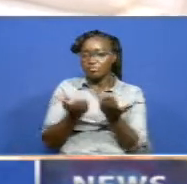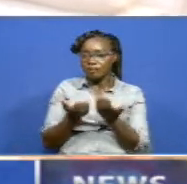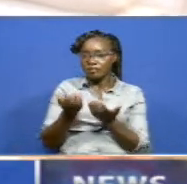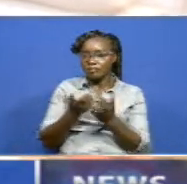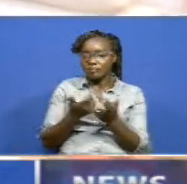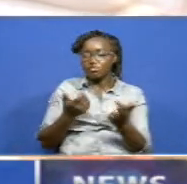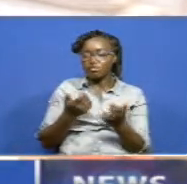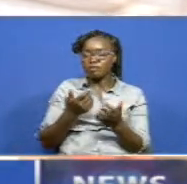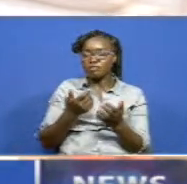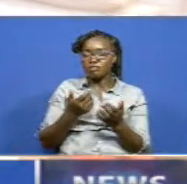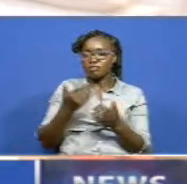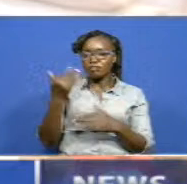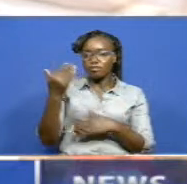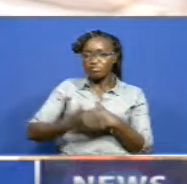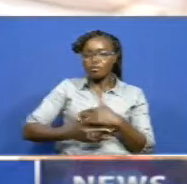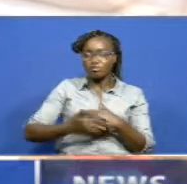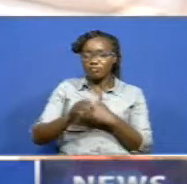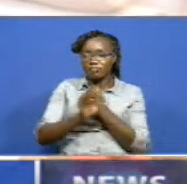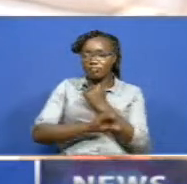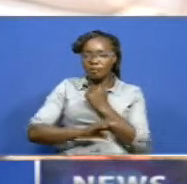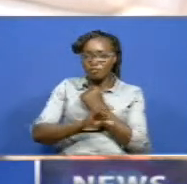kutoka nchi jirani,